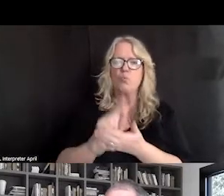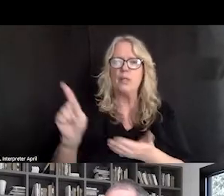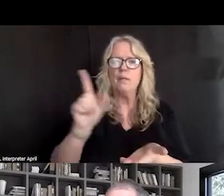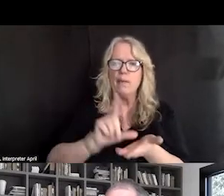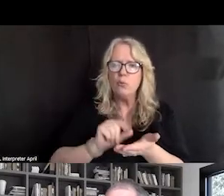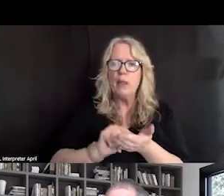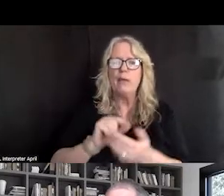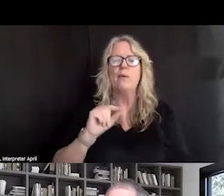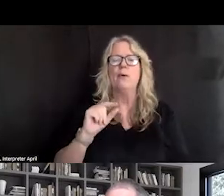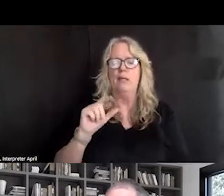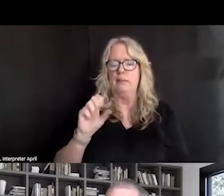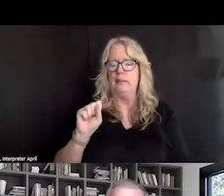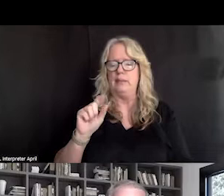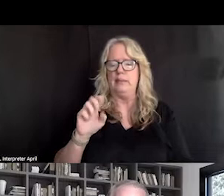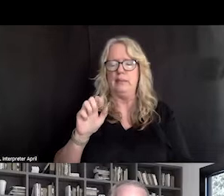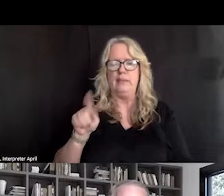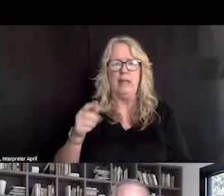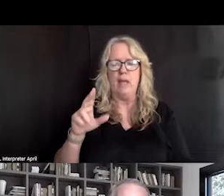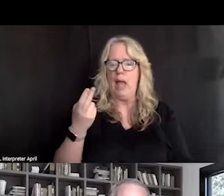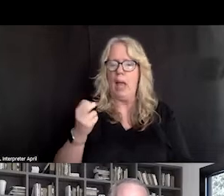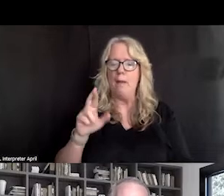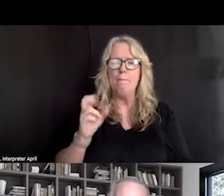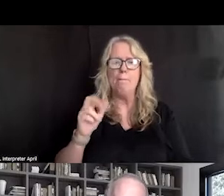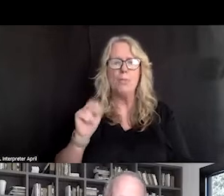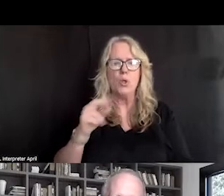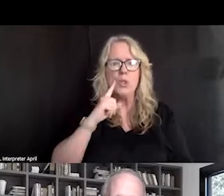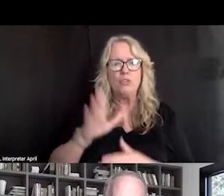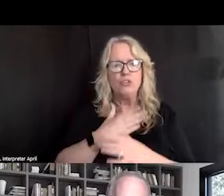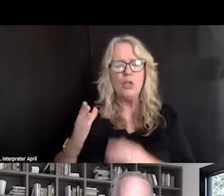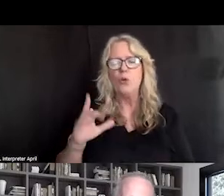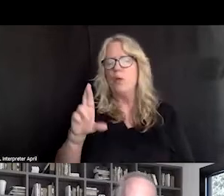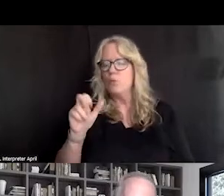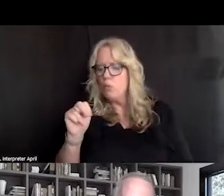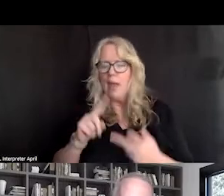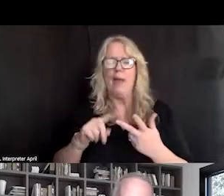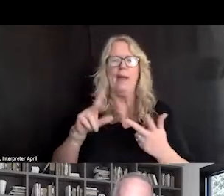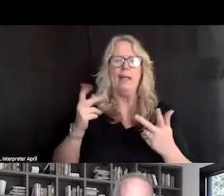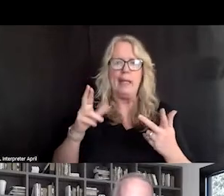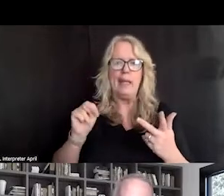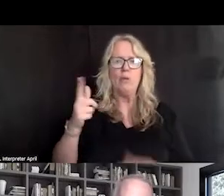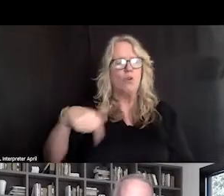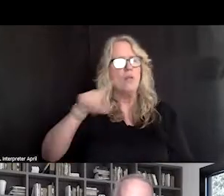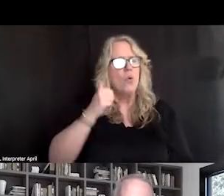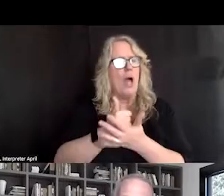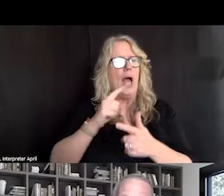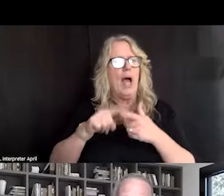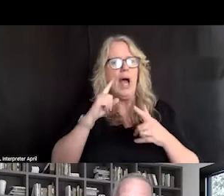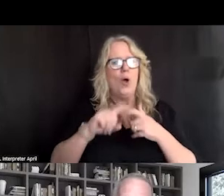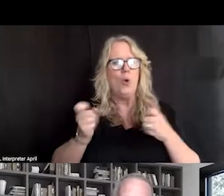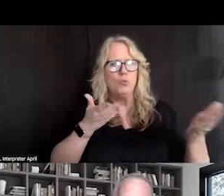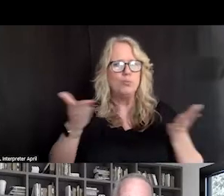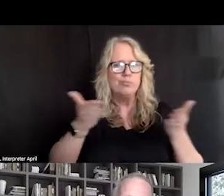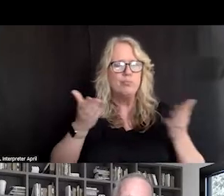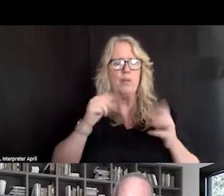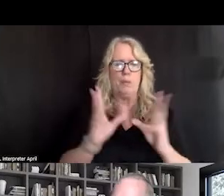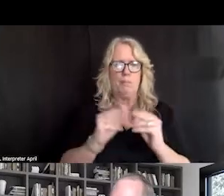And Steph Hepburn shared with Ren and Karen and those of us who help facilitate the meeting that she gets a lot of requests